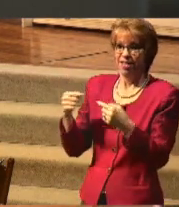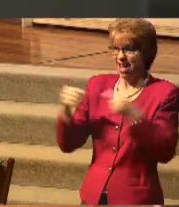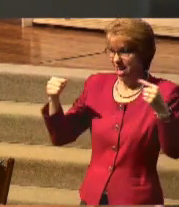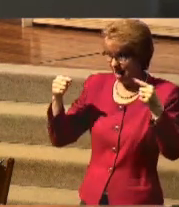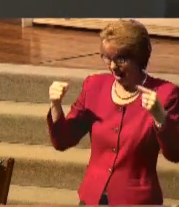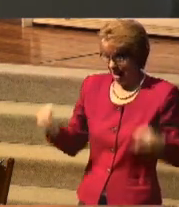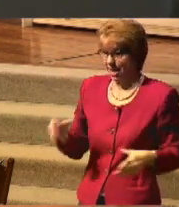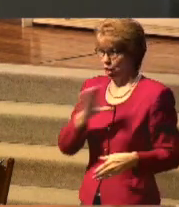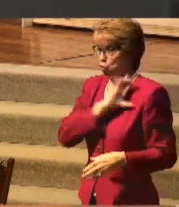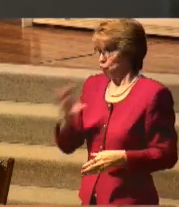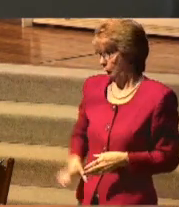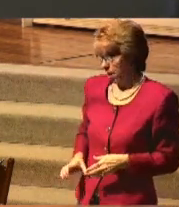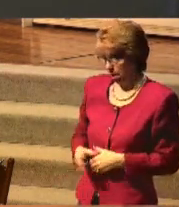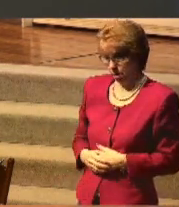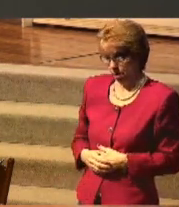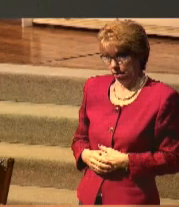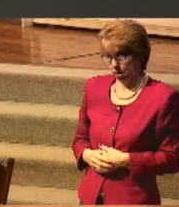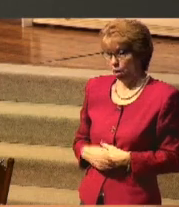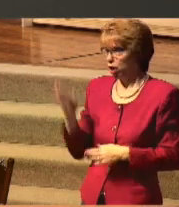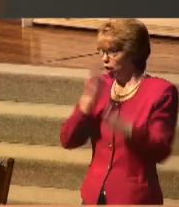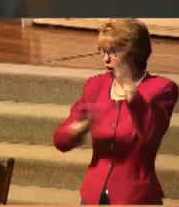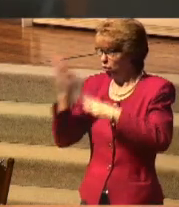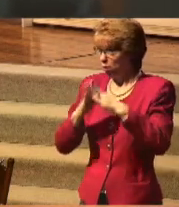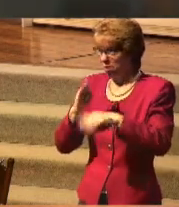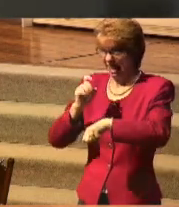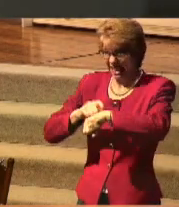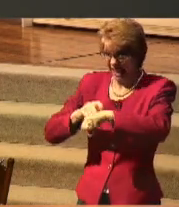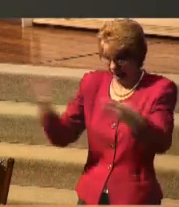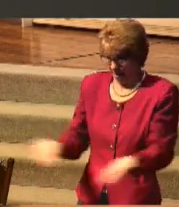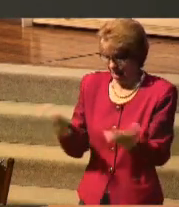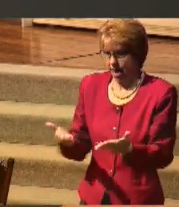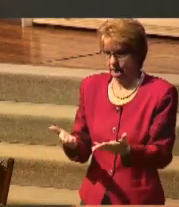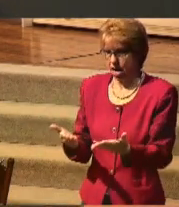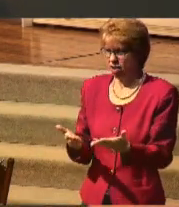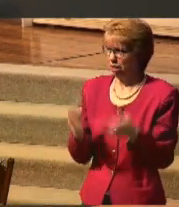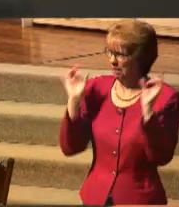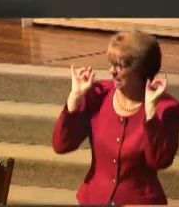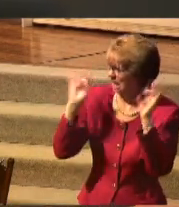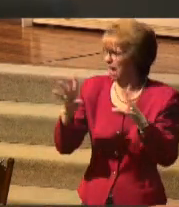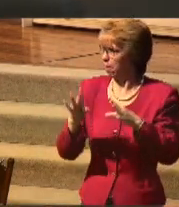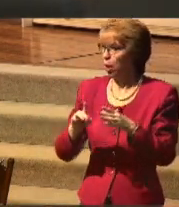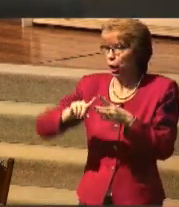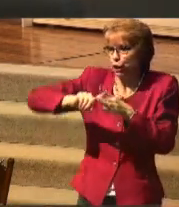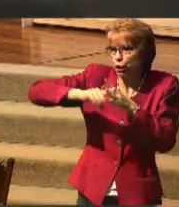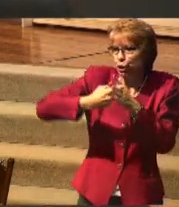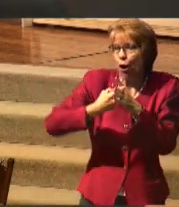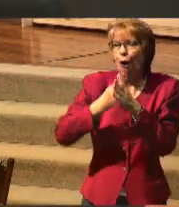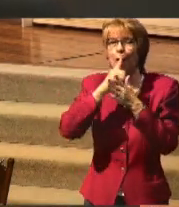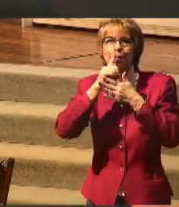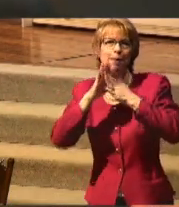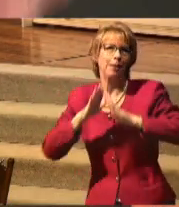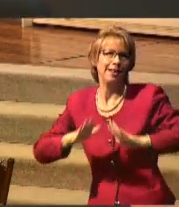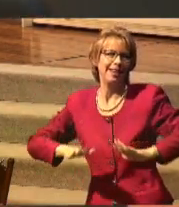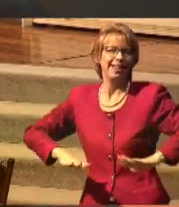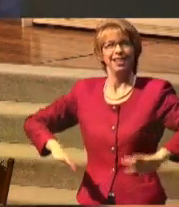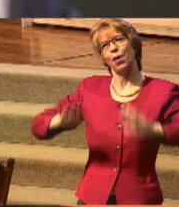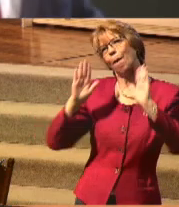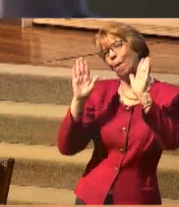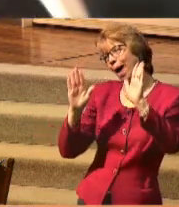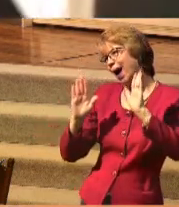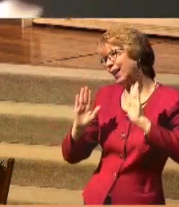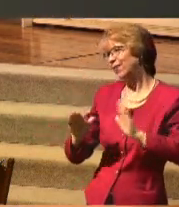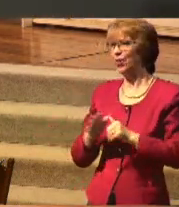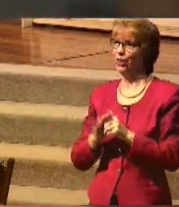The tribulation period is going to be the most awful time. It's going to start out being a peaceful time. It's going to start out being that everything's fine, everything's dandy,